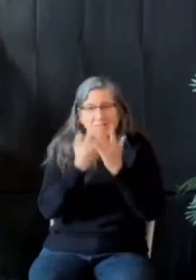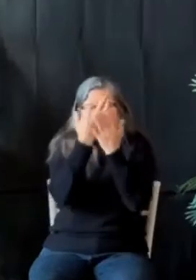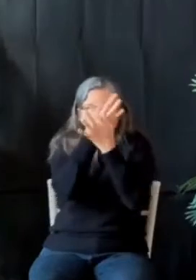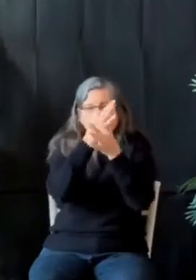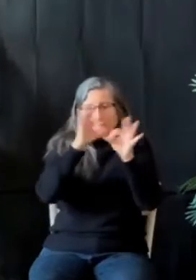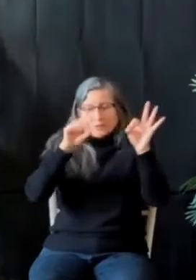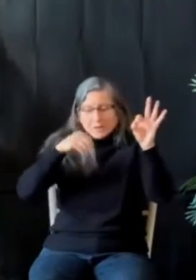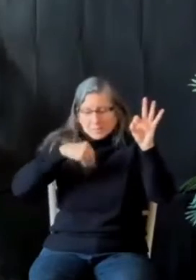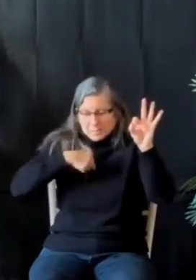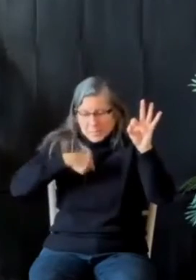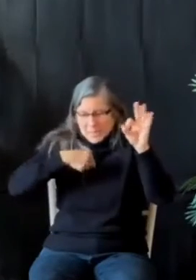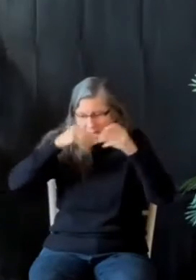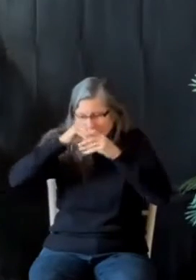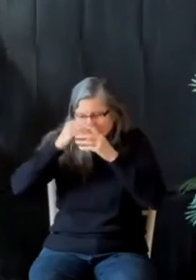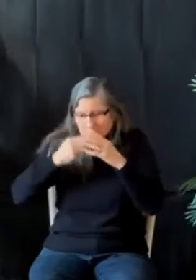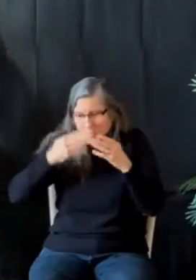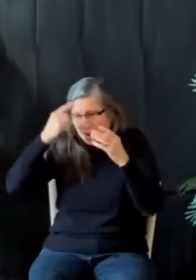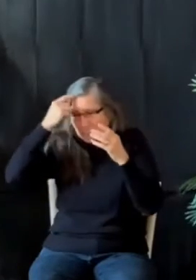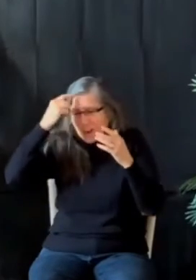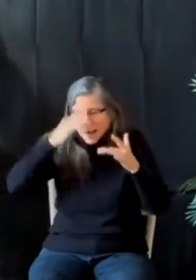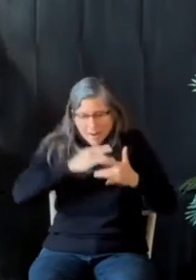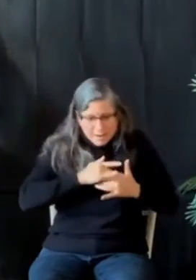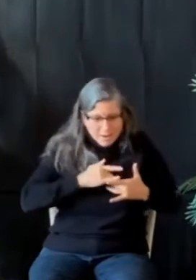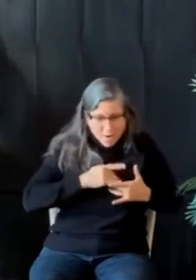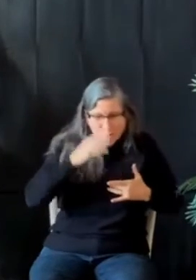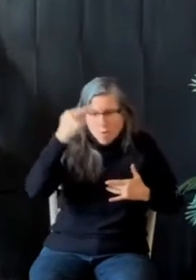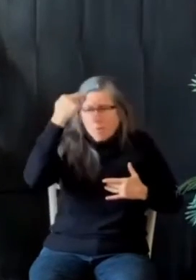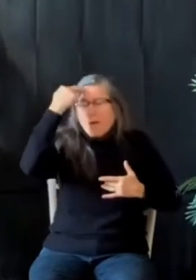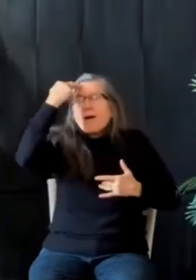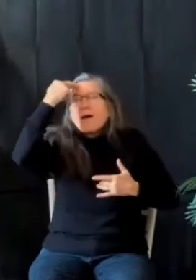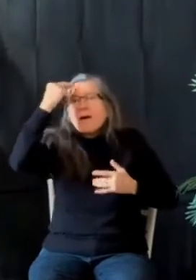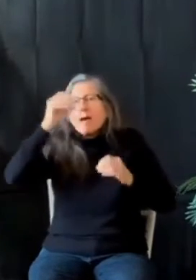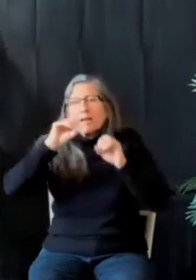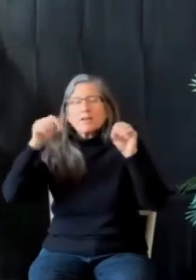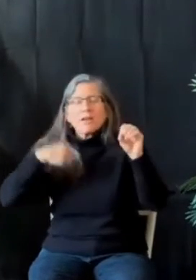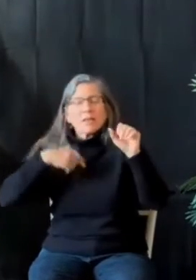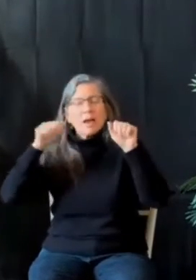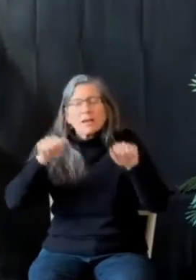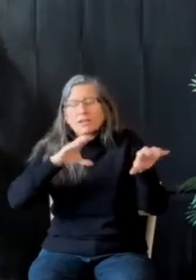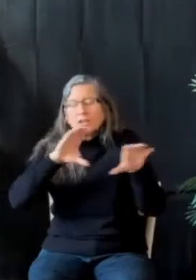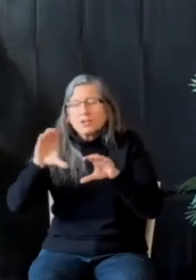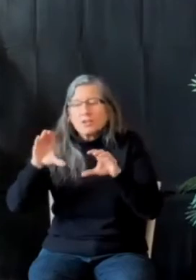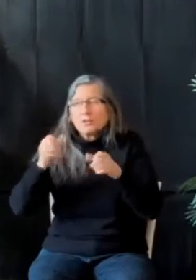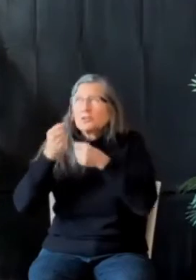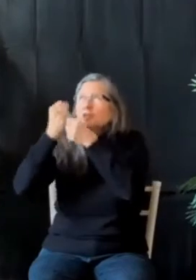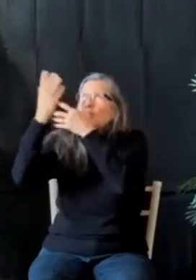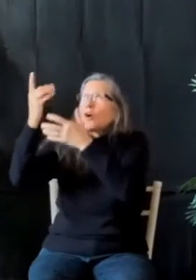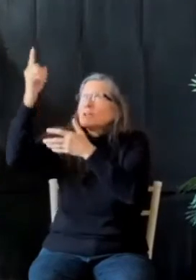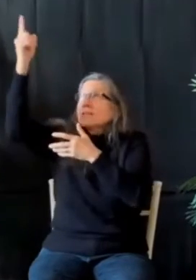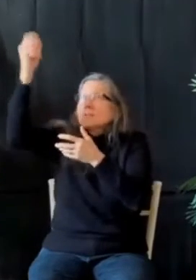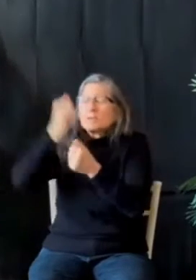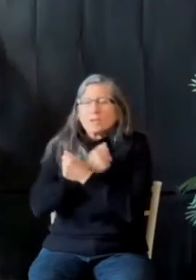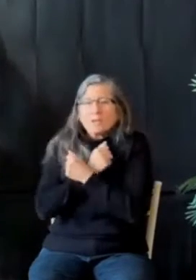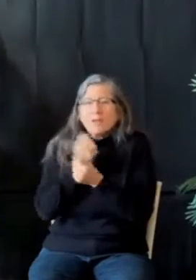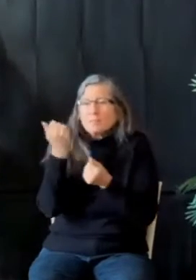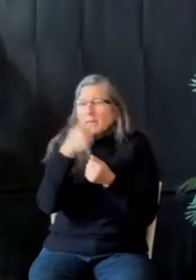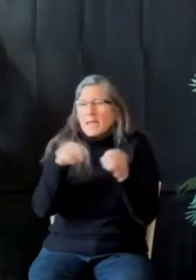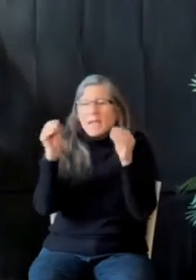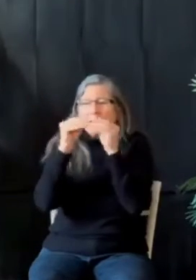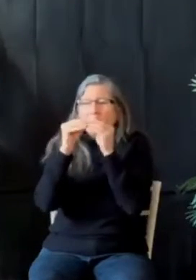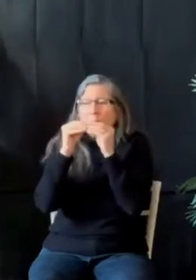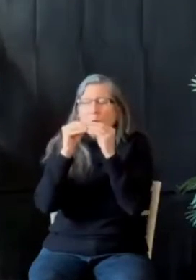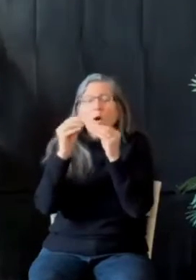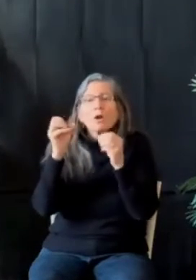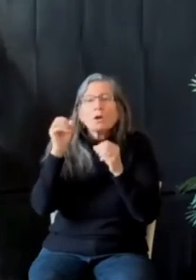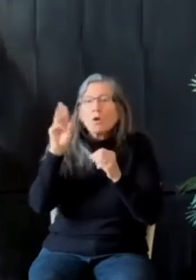my mind and my heart, because I realized that there was nothing I could do to make God love me anymore, but there was nothing I could do to